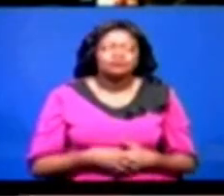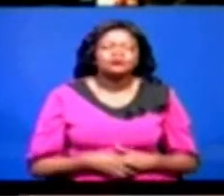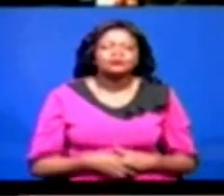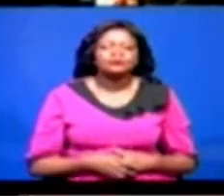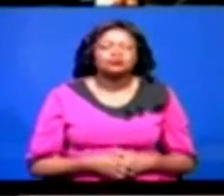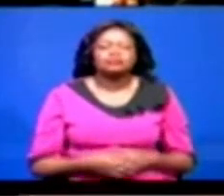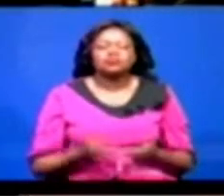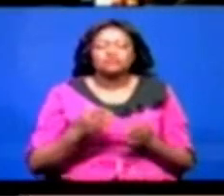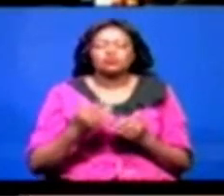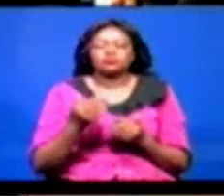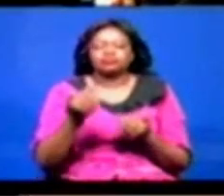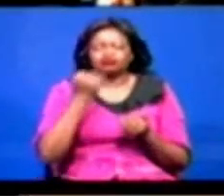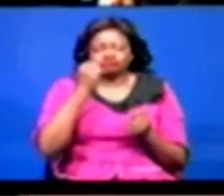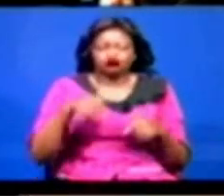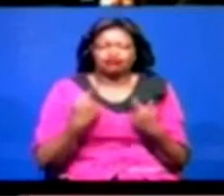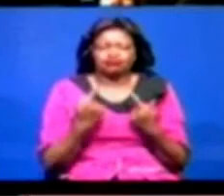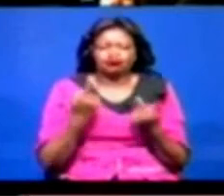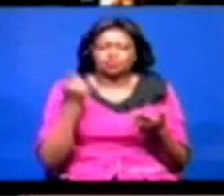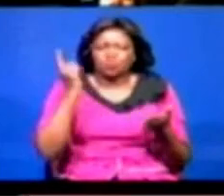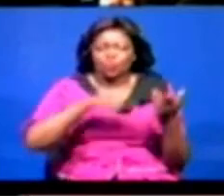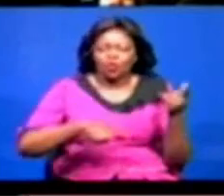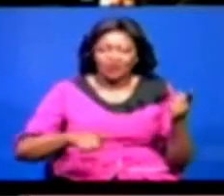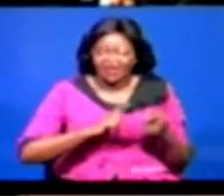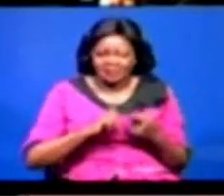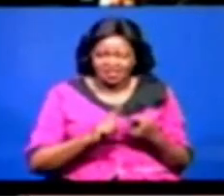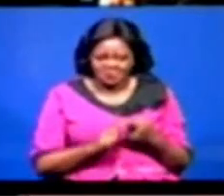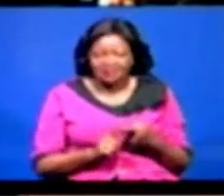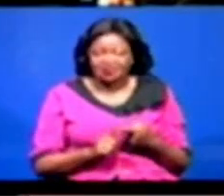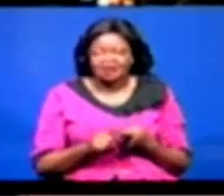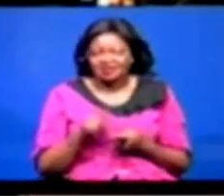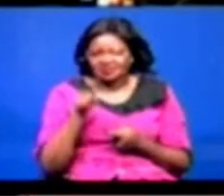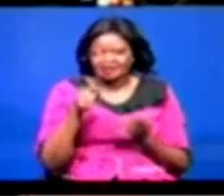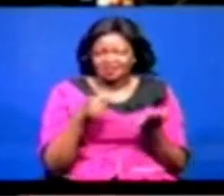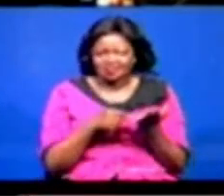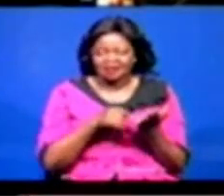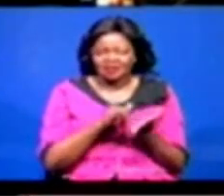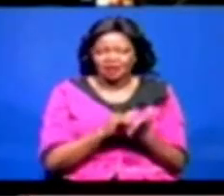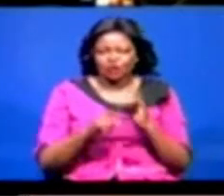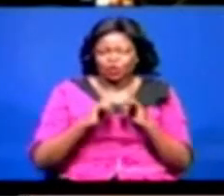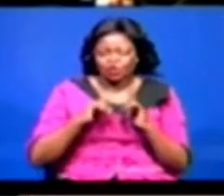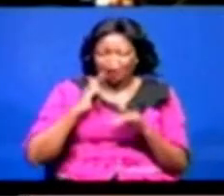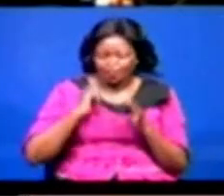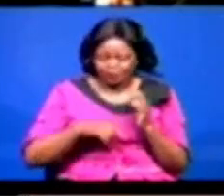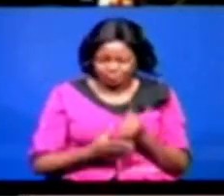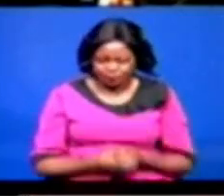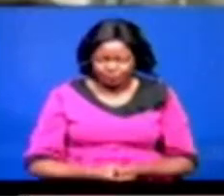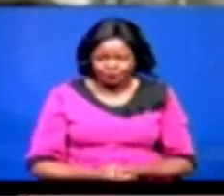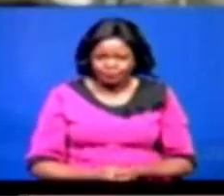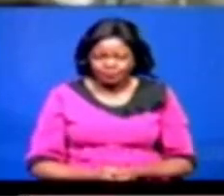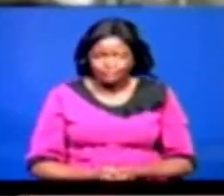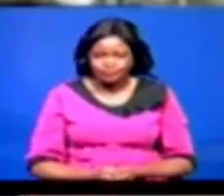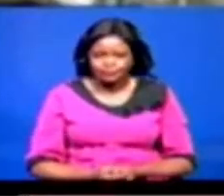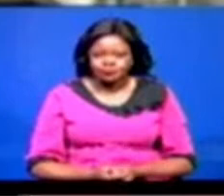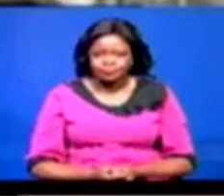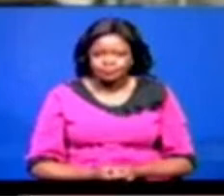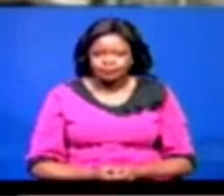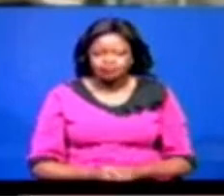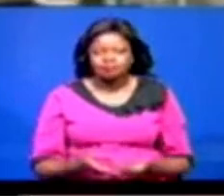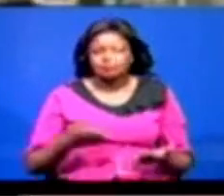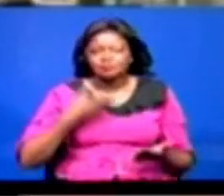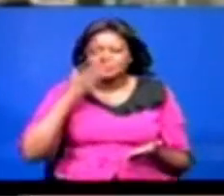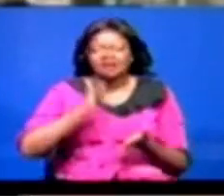ask ourselves, what exactly is this technology that we are talking about? And in answering that